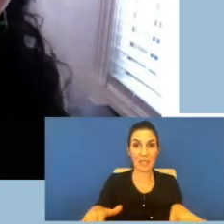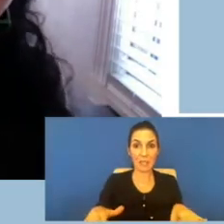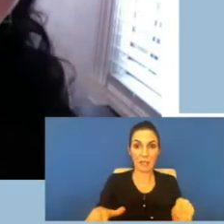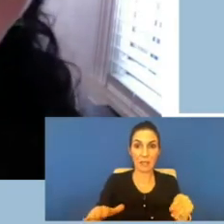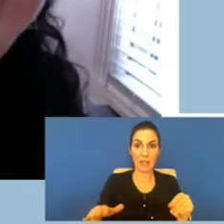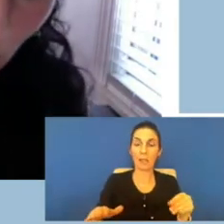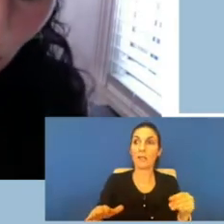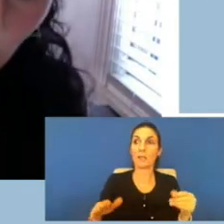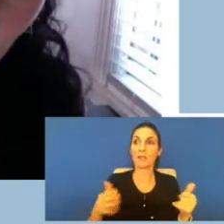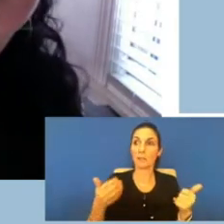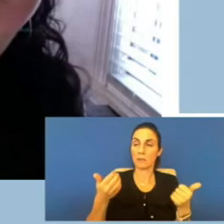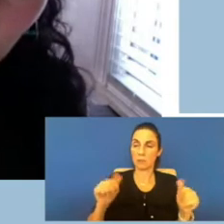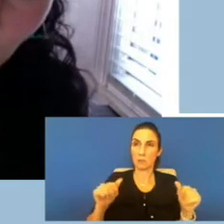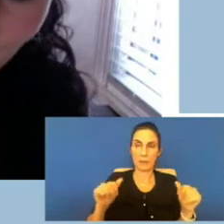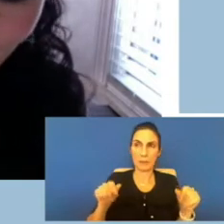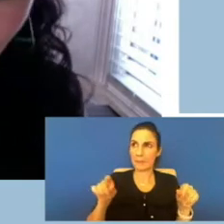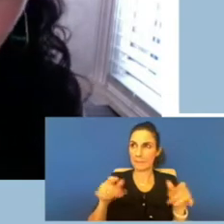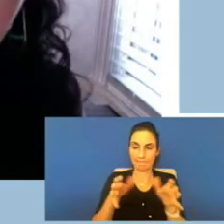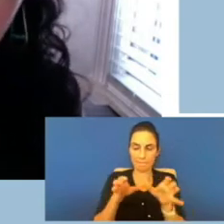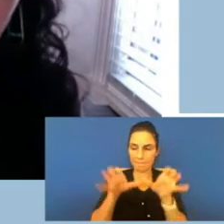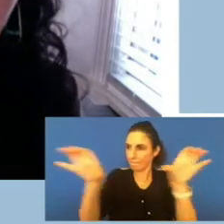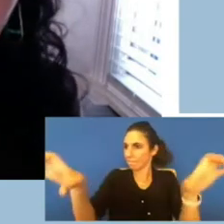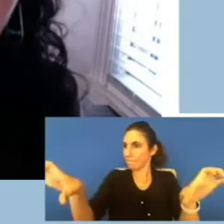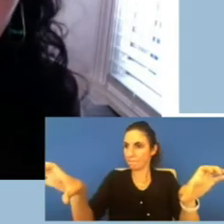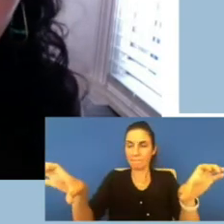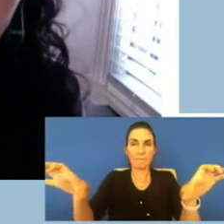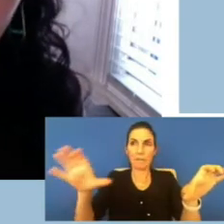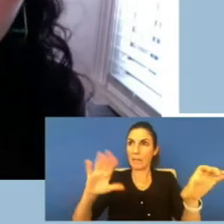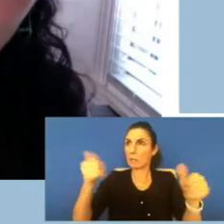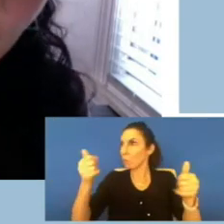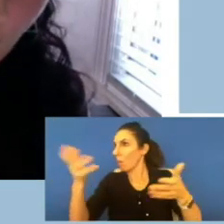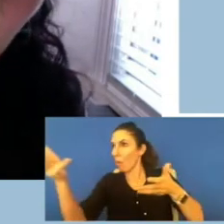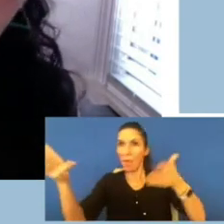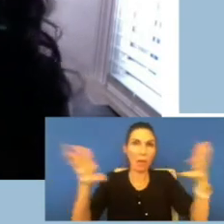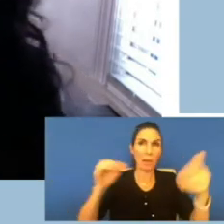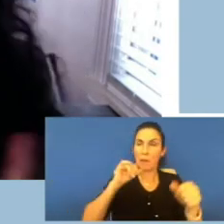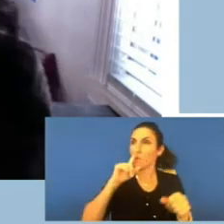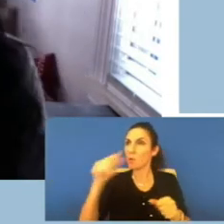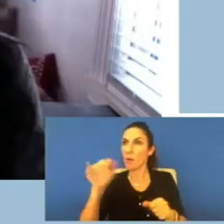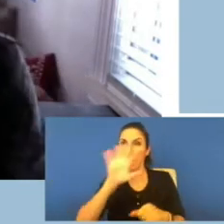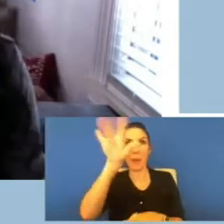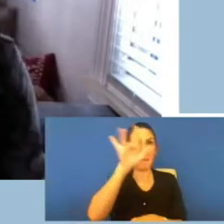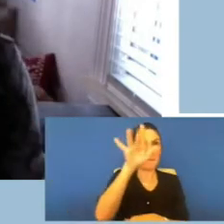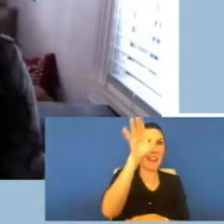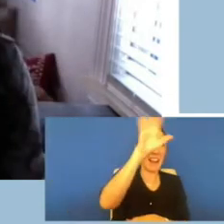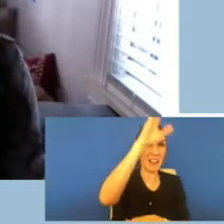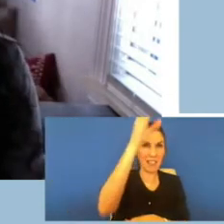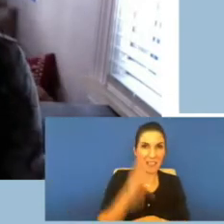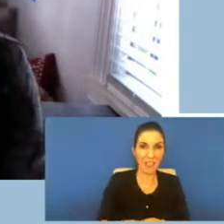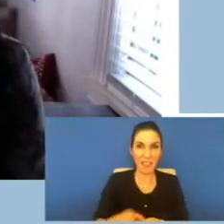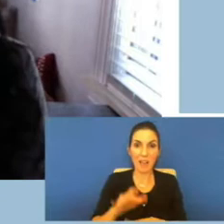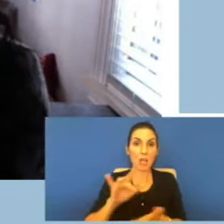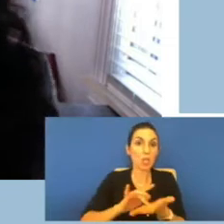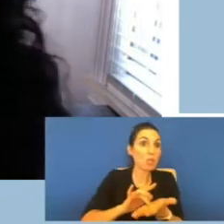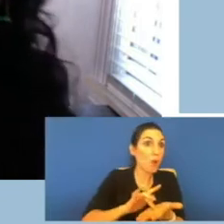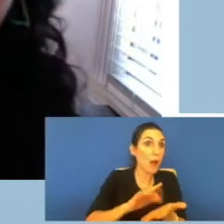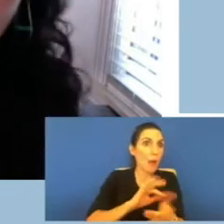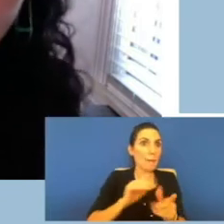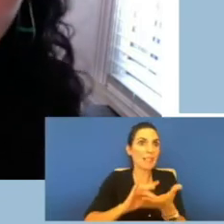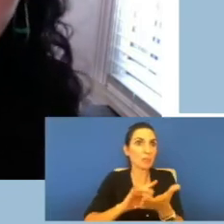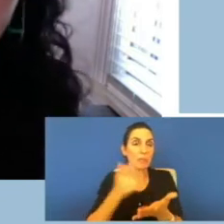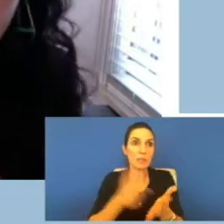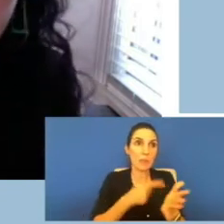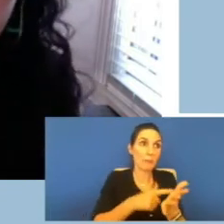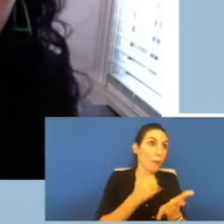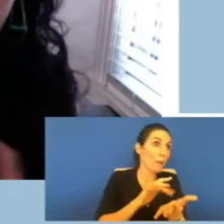binary, and they put these words on the middle line. It was like, drugs. Well, drugs are sometimes medicine that help people, and sometimes